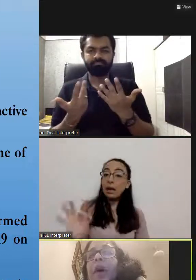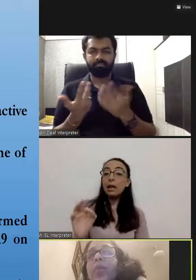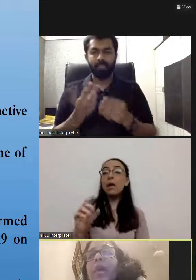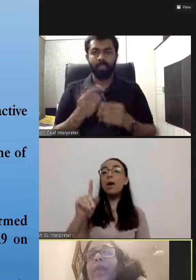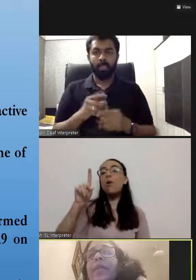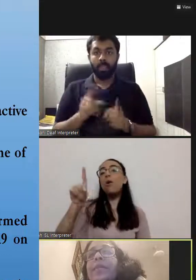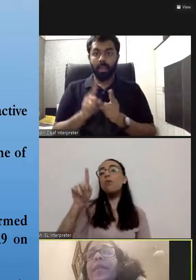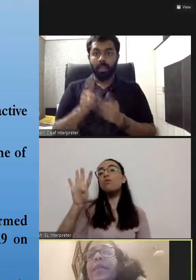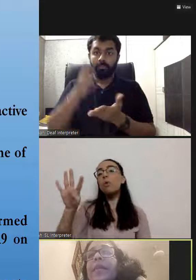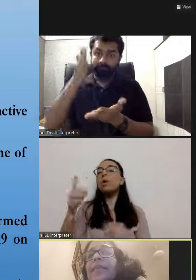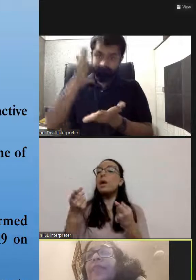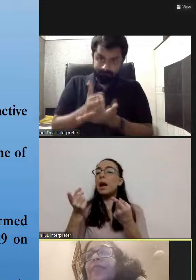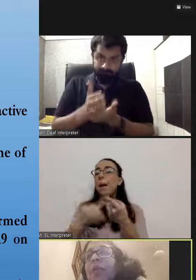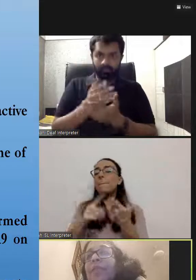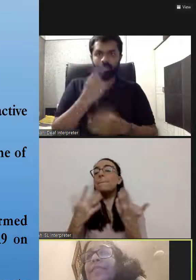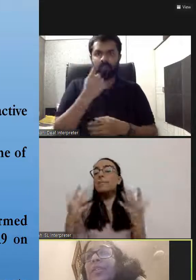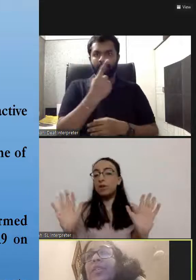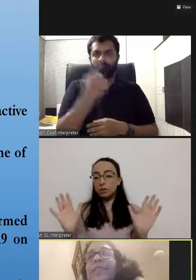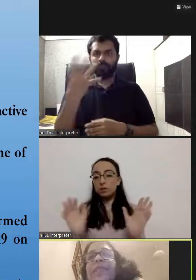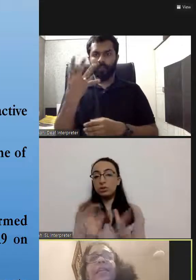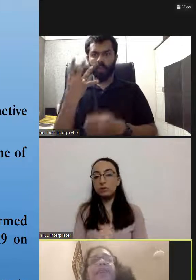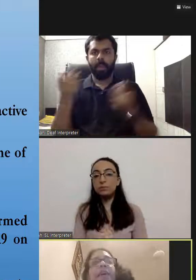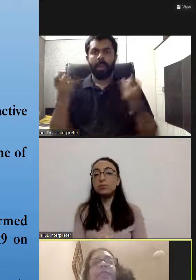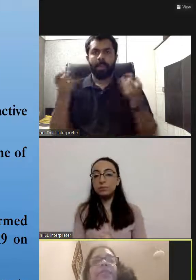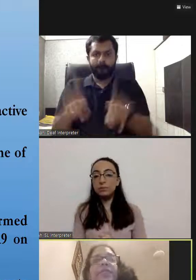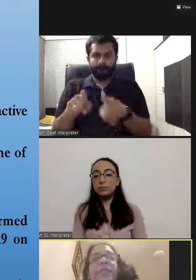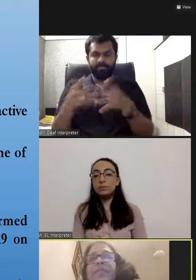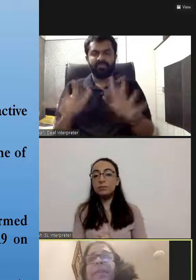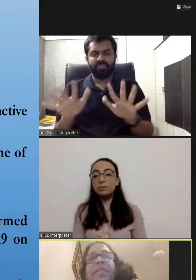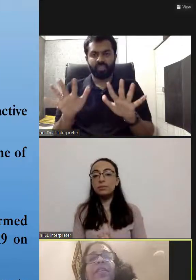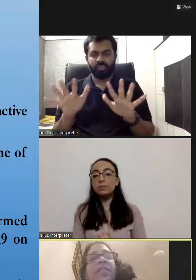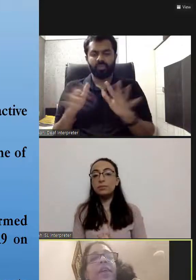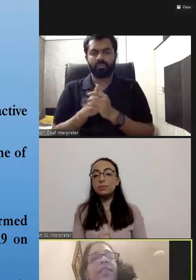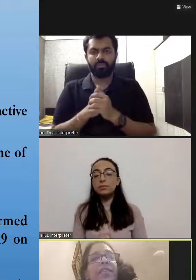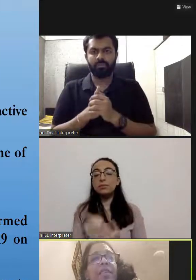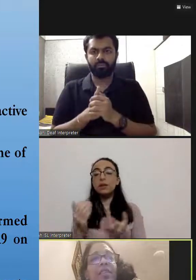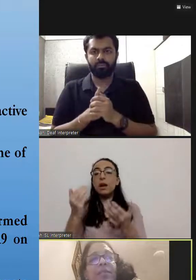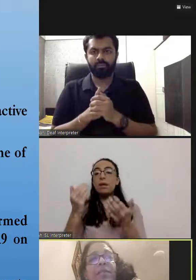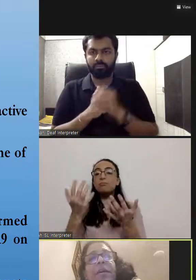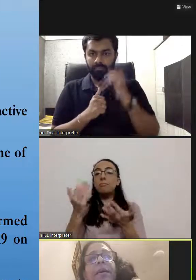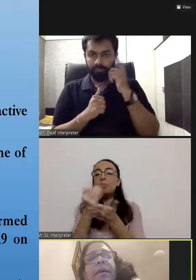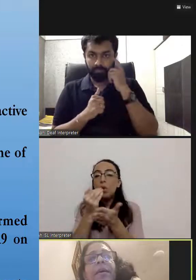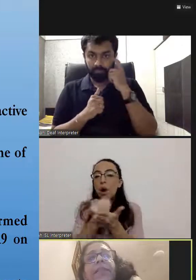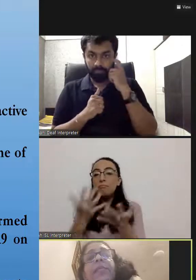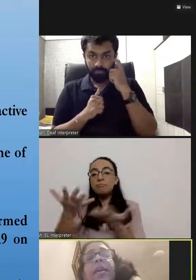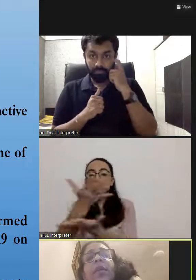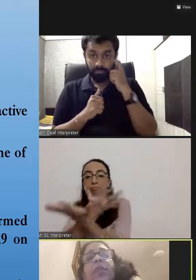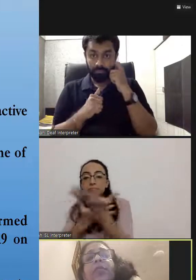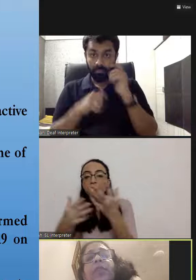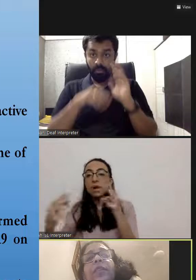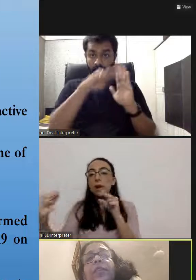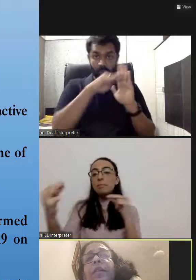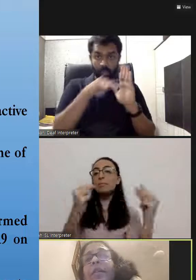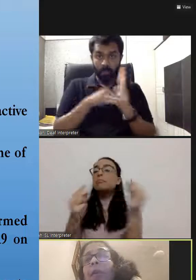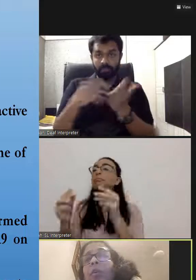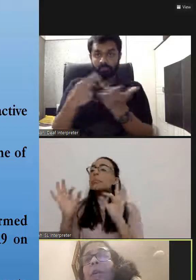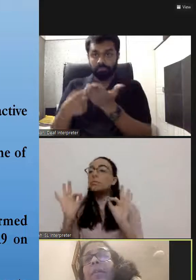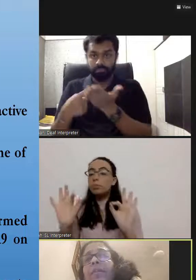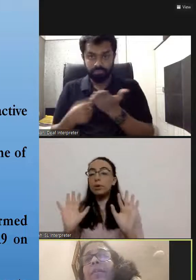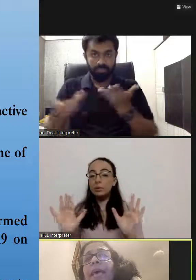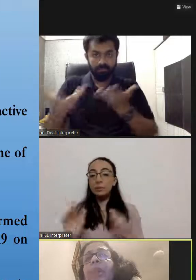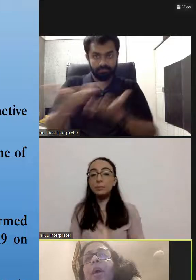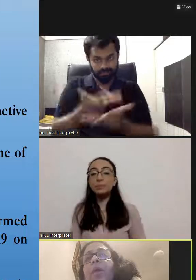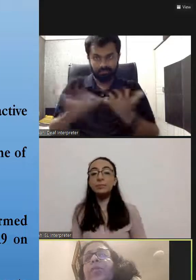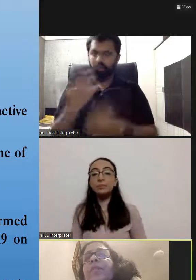33 roundtables, 6 informal sessions, and 7 interactive sessions. 3 out of the 33